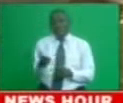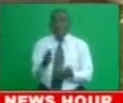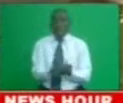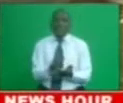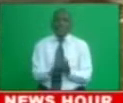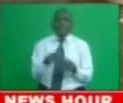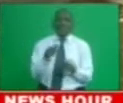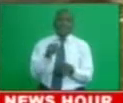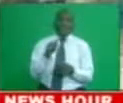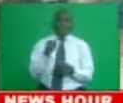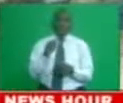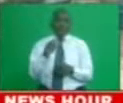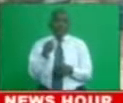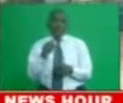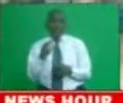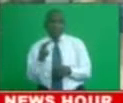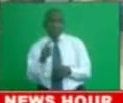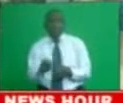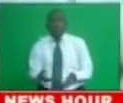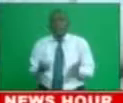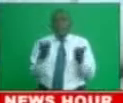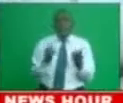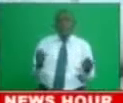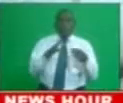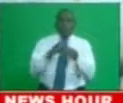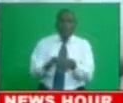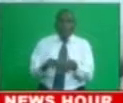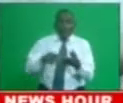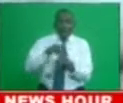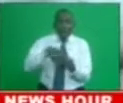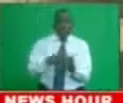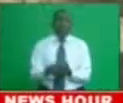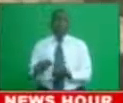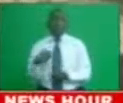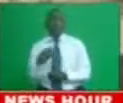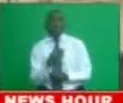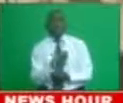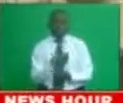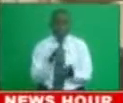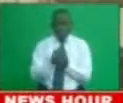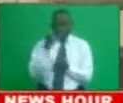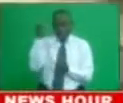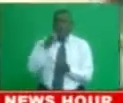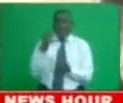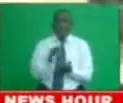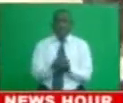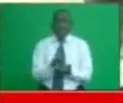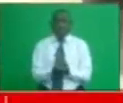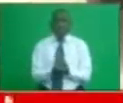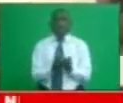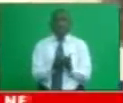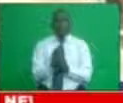the FCWC seeks to promote cooperation among its member states with a view to ensuring,